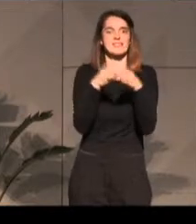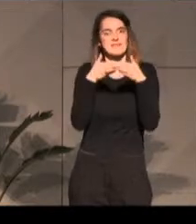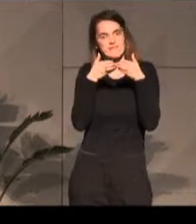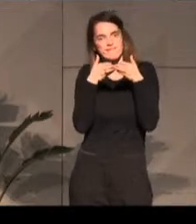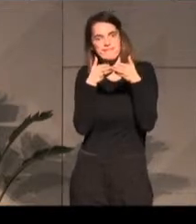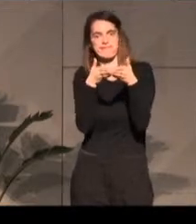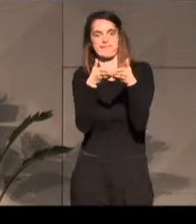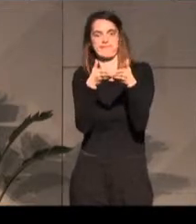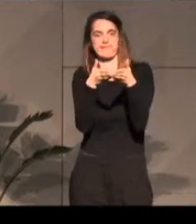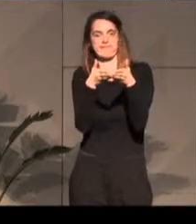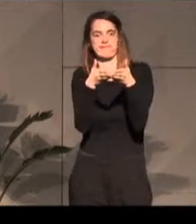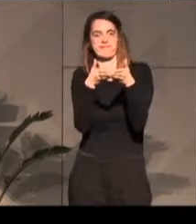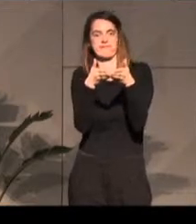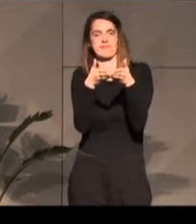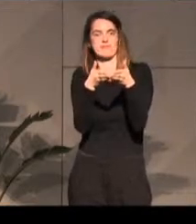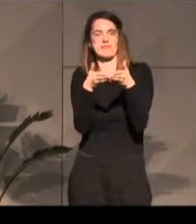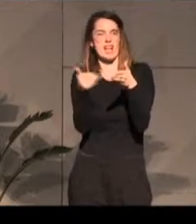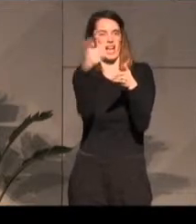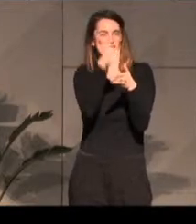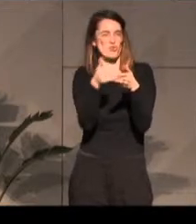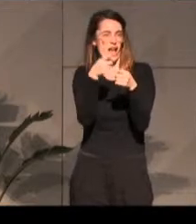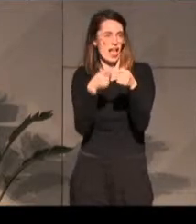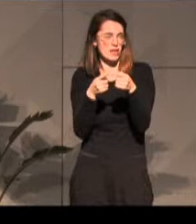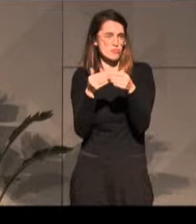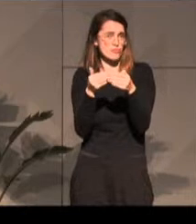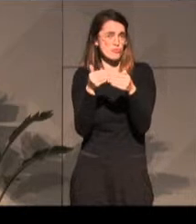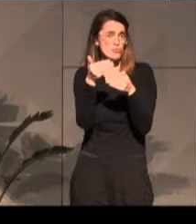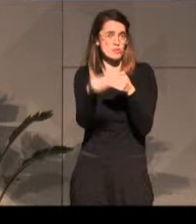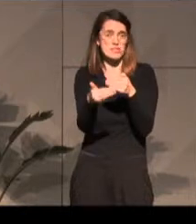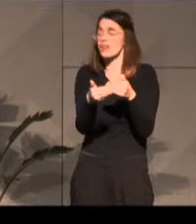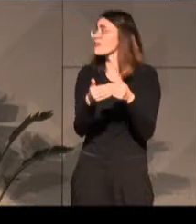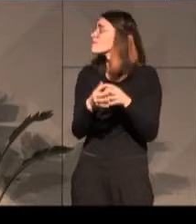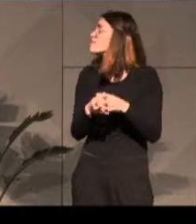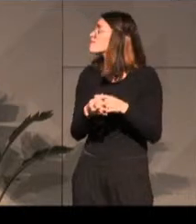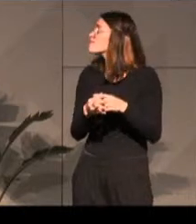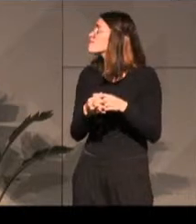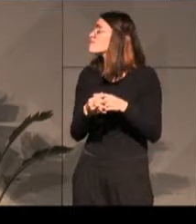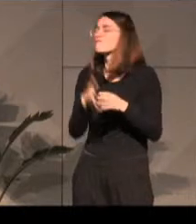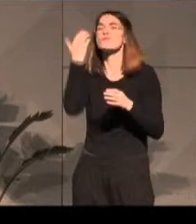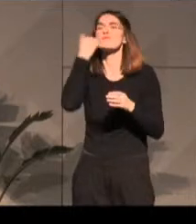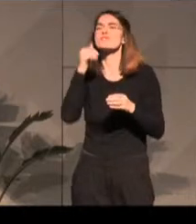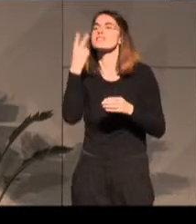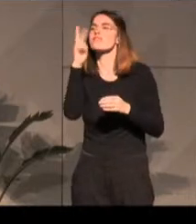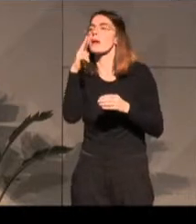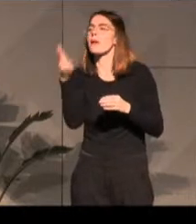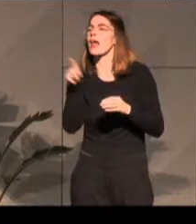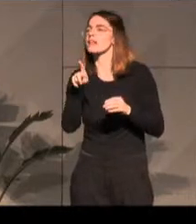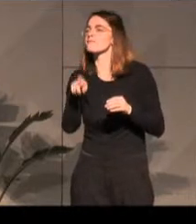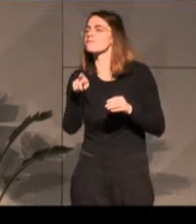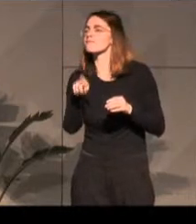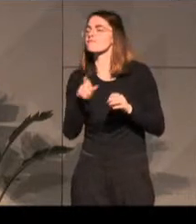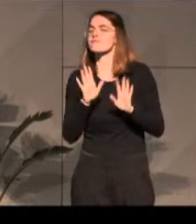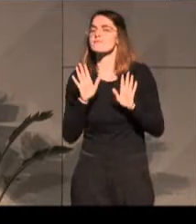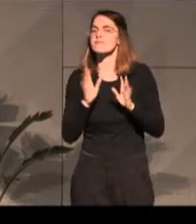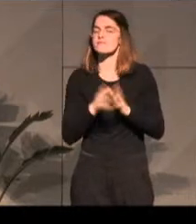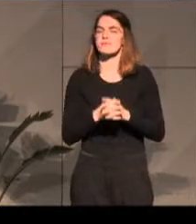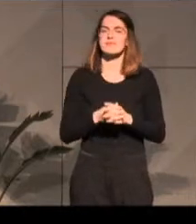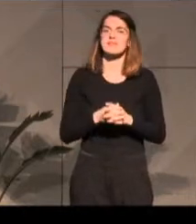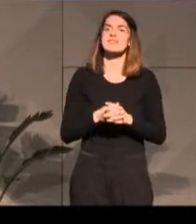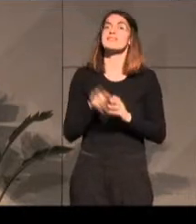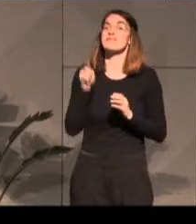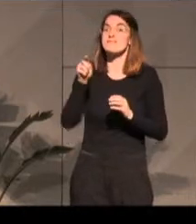contact with the ice. 1.5 hours later, can you please 2